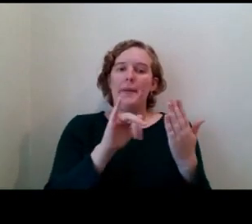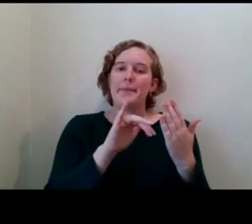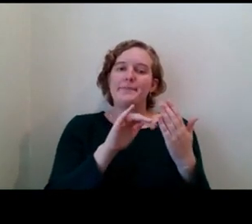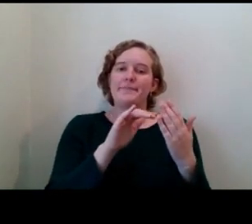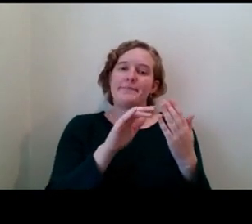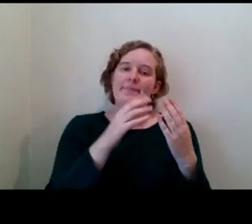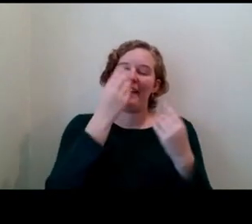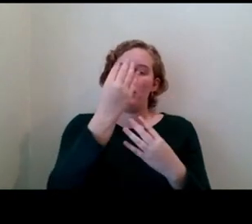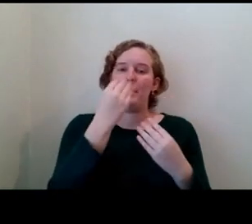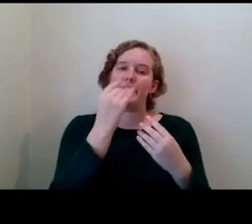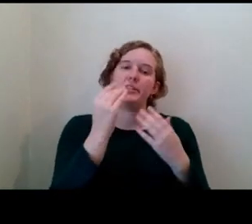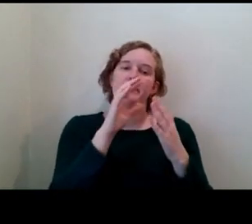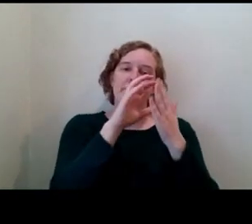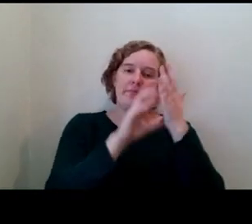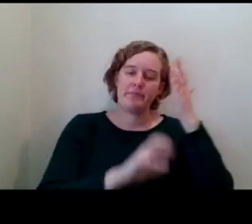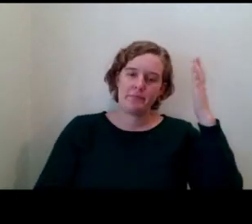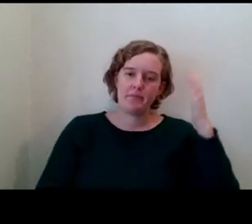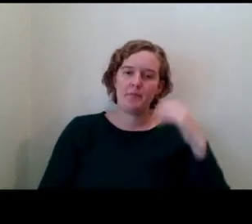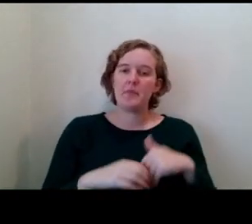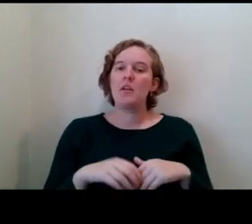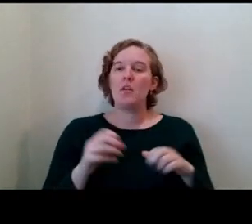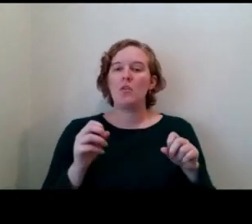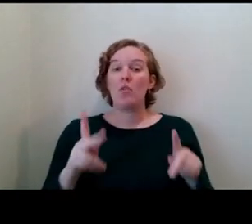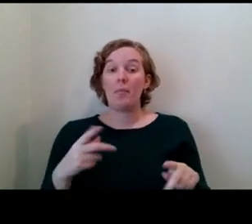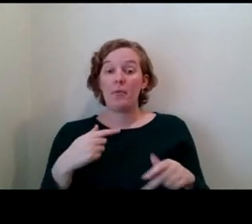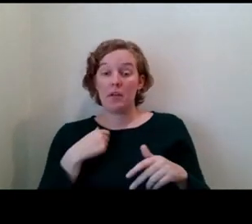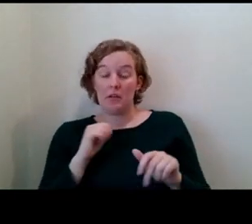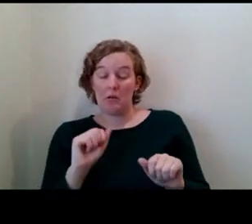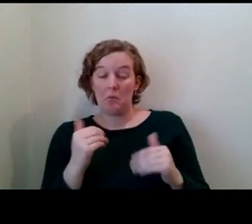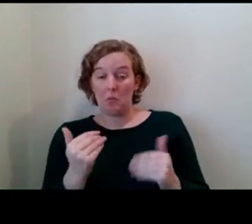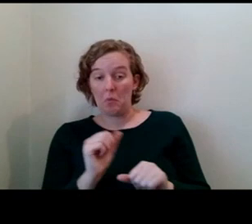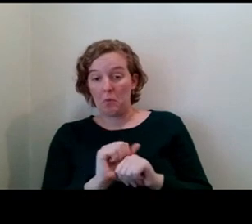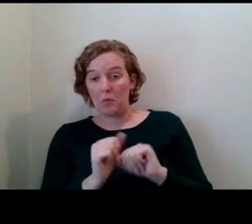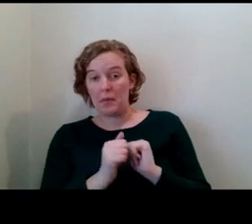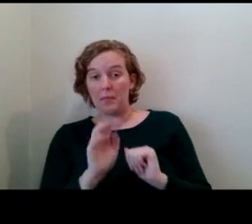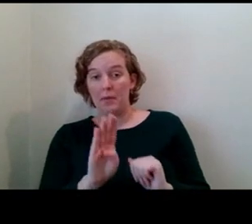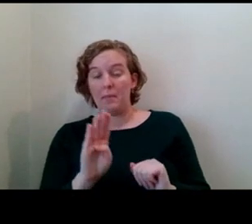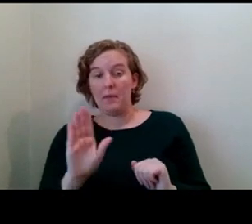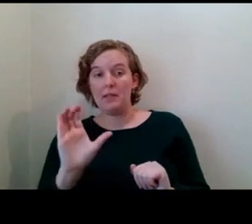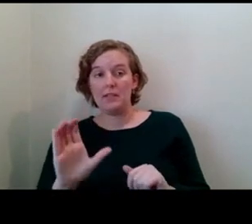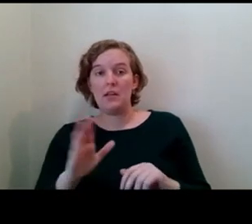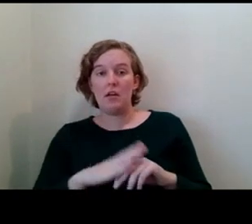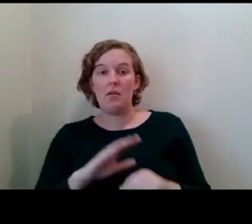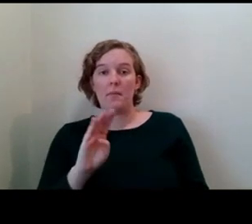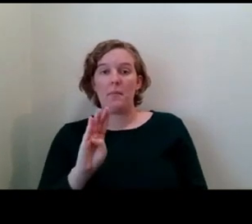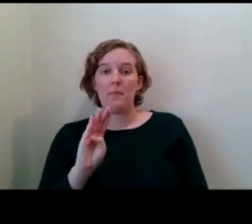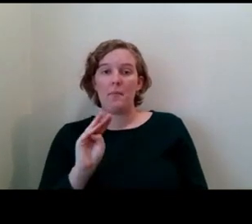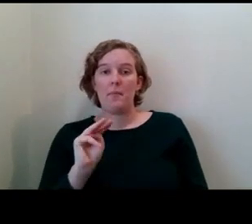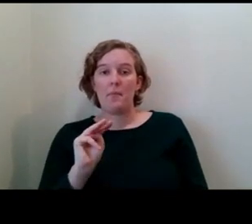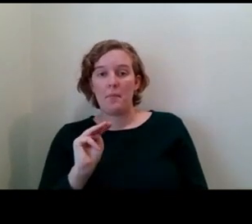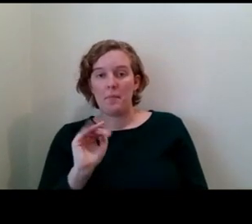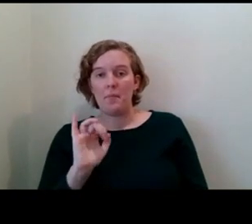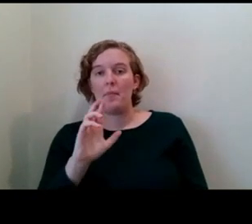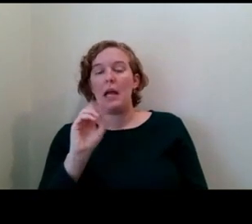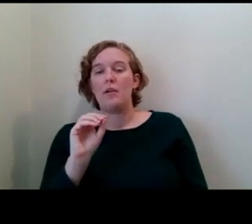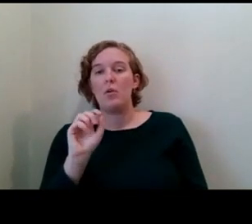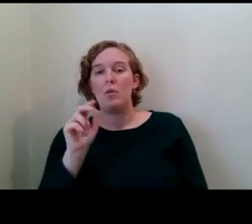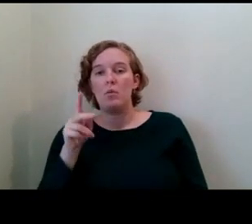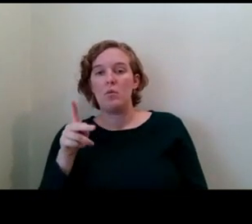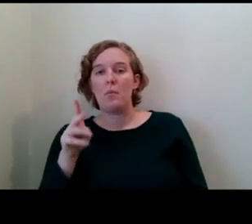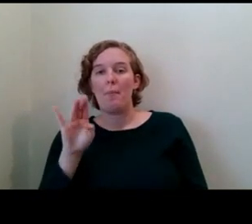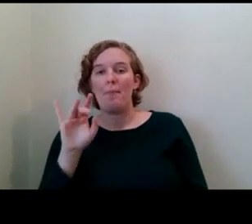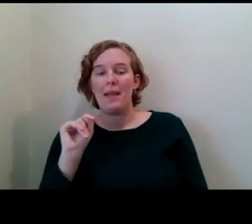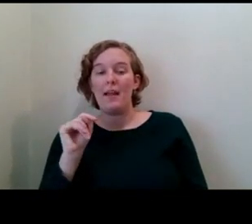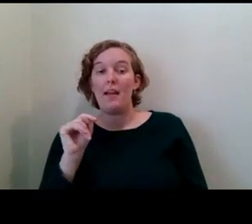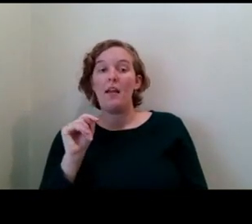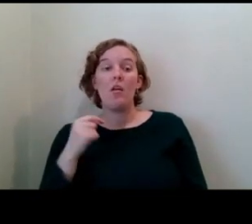So when the opportunity to work with the BBC on the microbit came along, we were super excited.